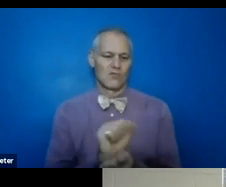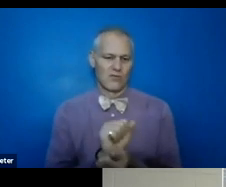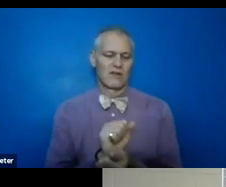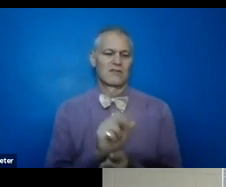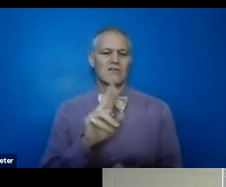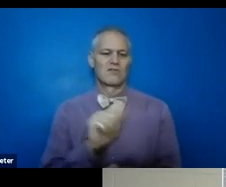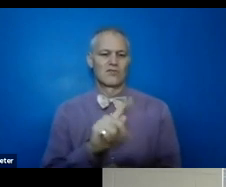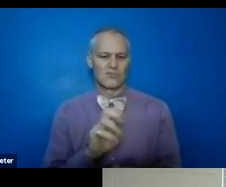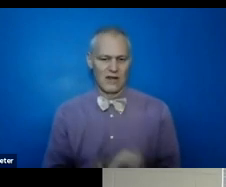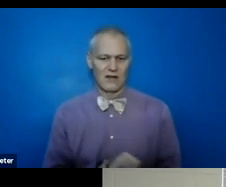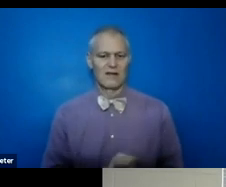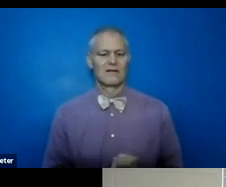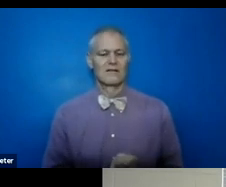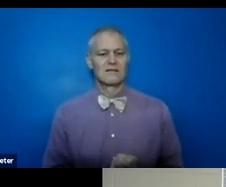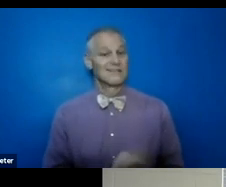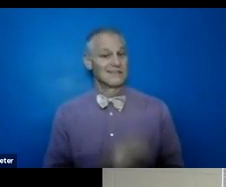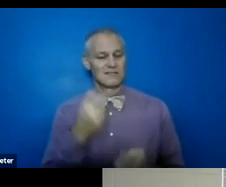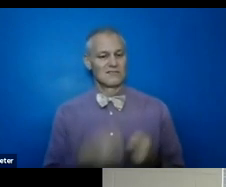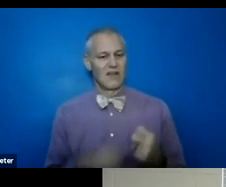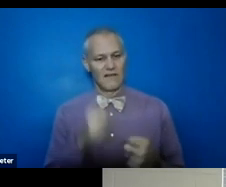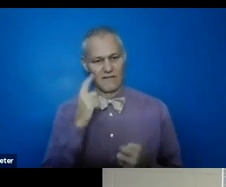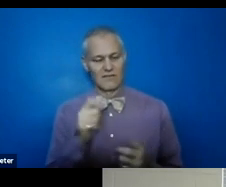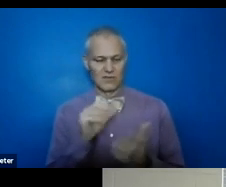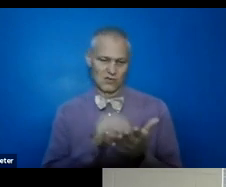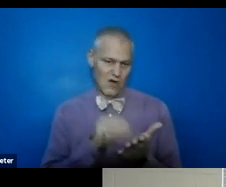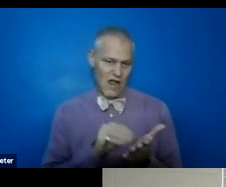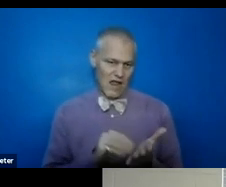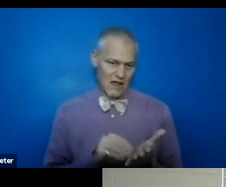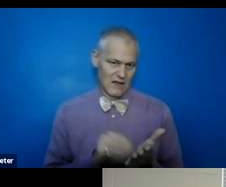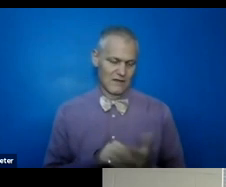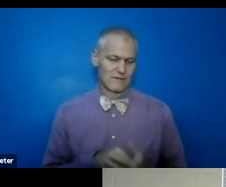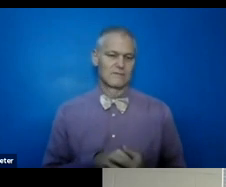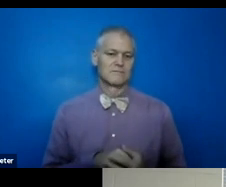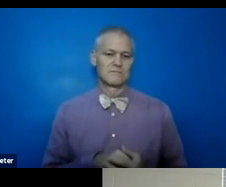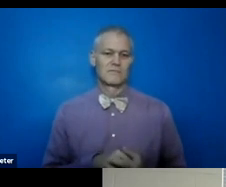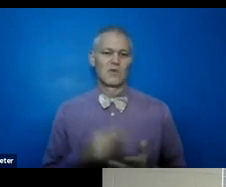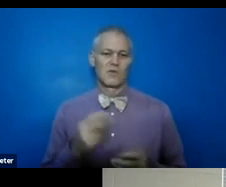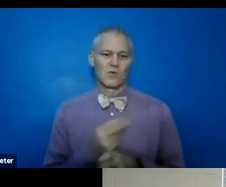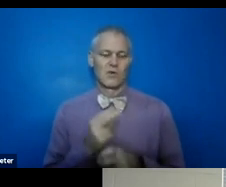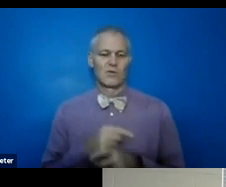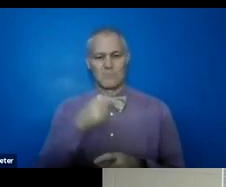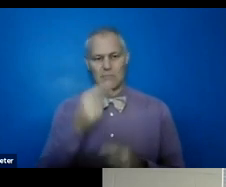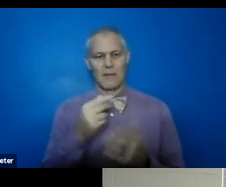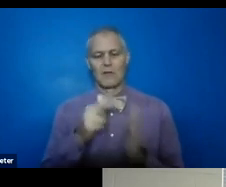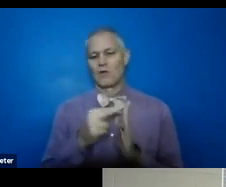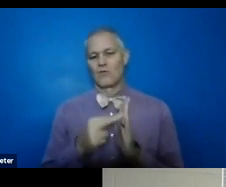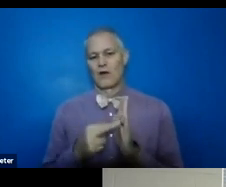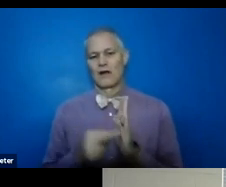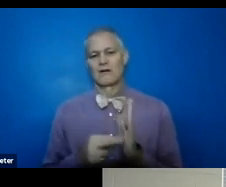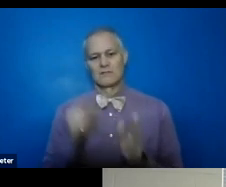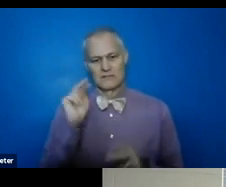That's, again, it's very challenging to track that kind of data, but we do use public records to track our rearrest